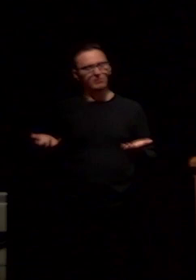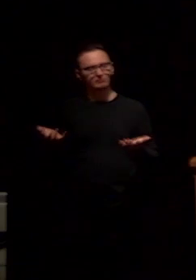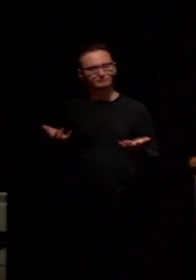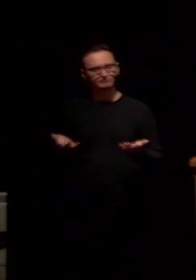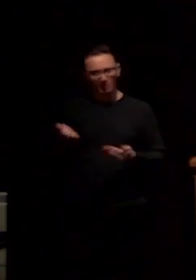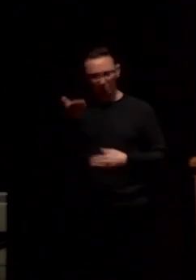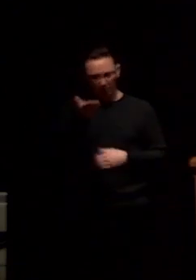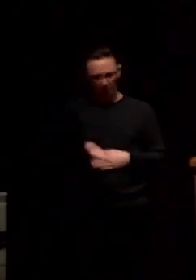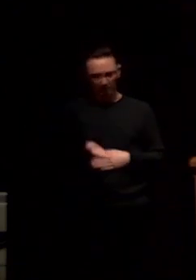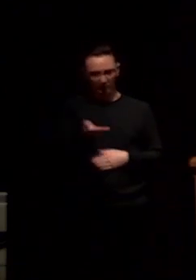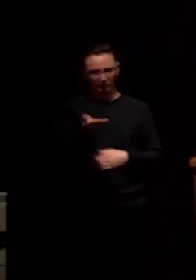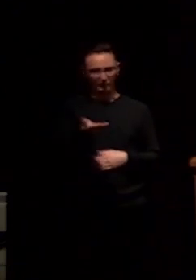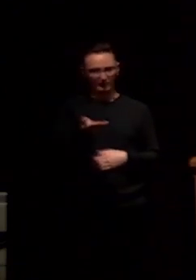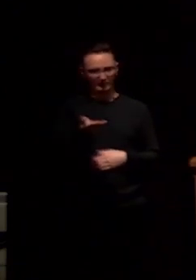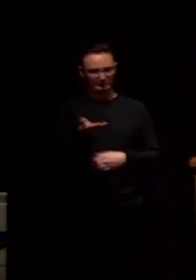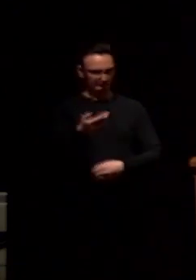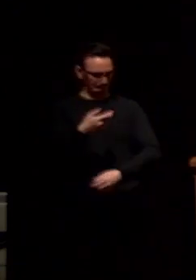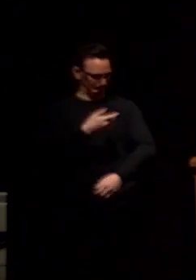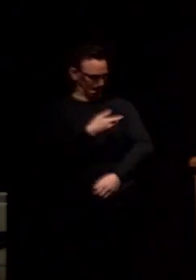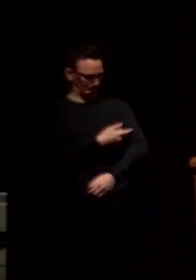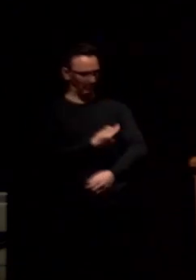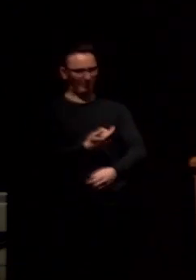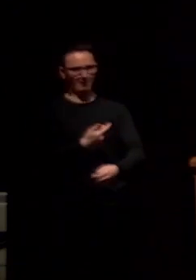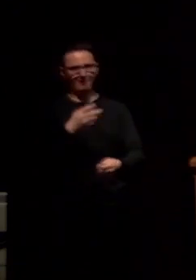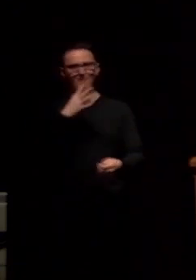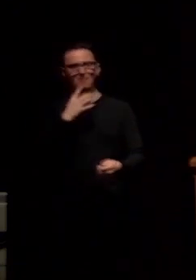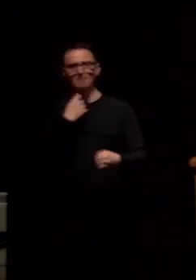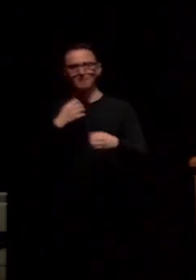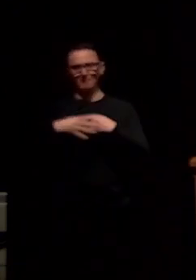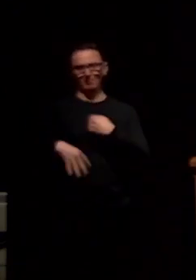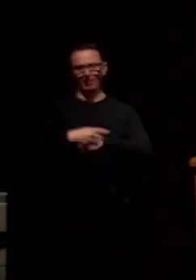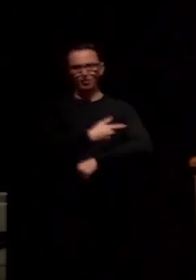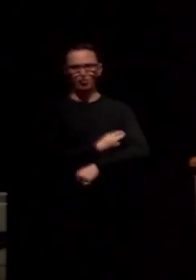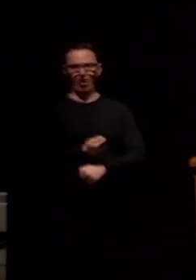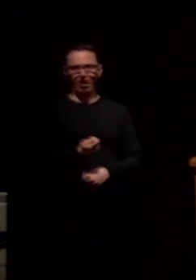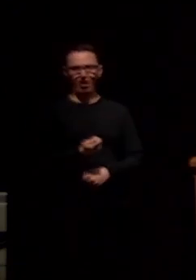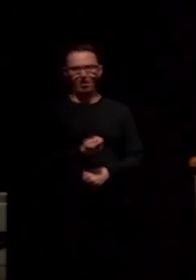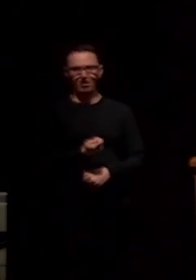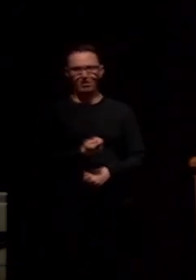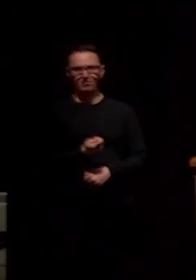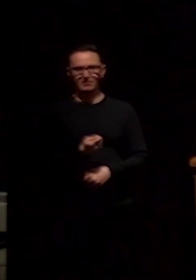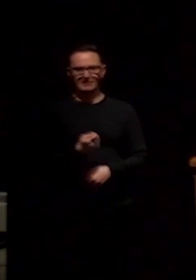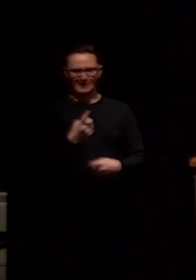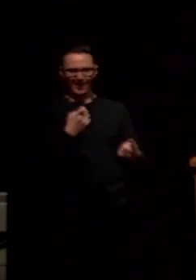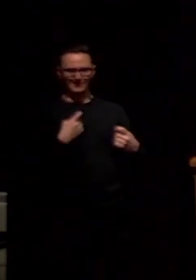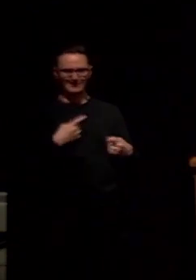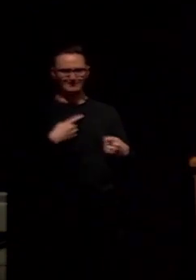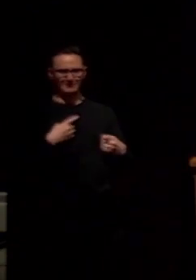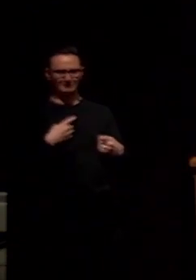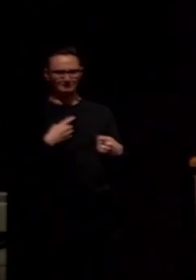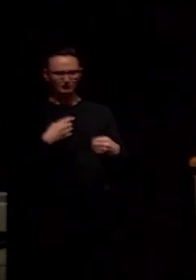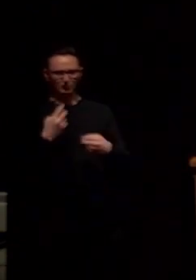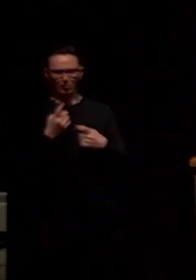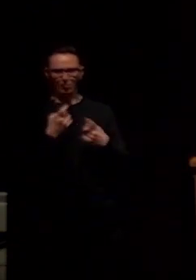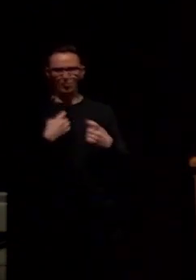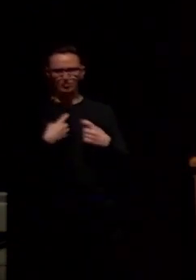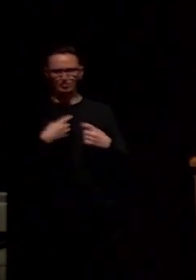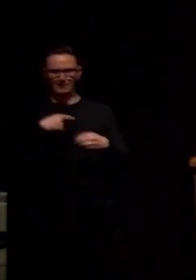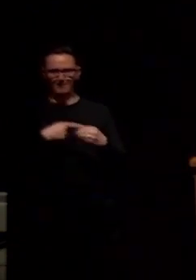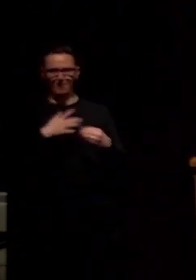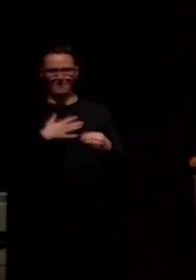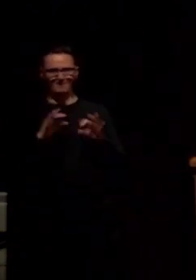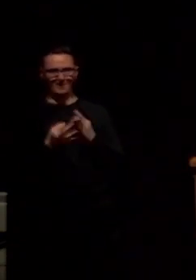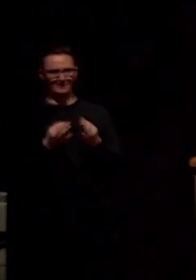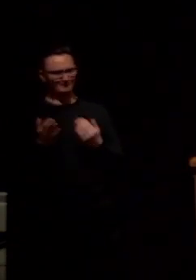who's just doing a blood draw for a lab test right now is asking me invasive questions about my family. It's easy for